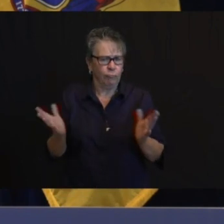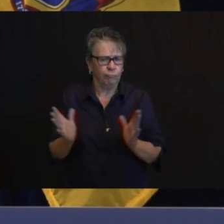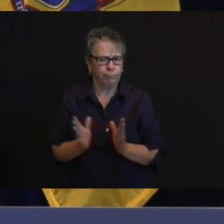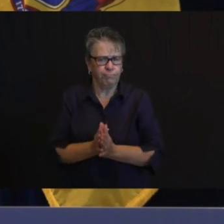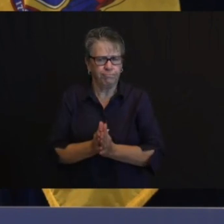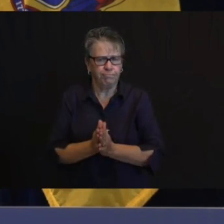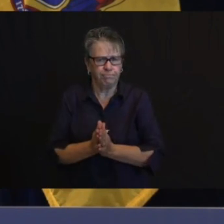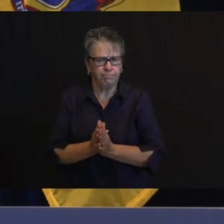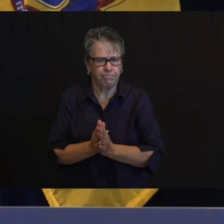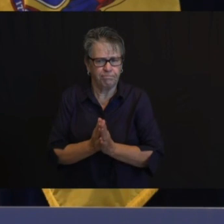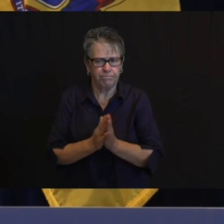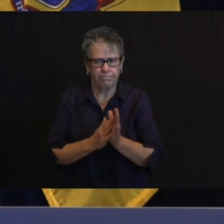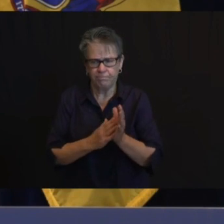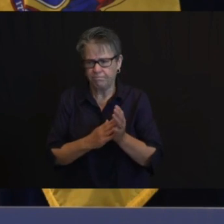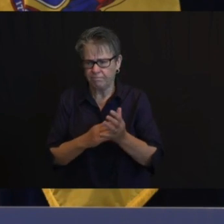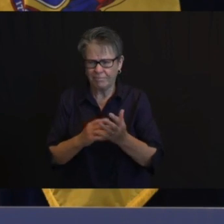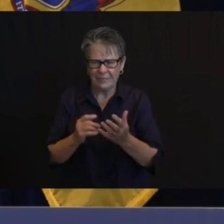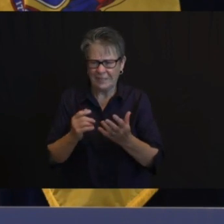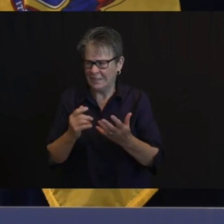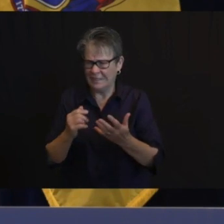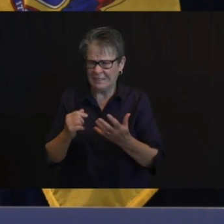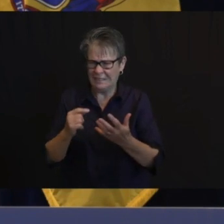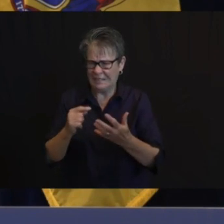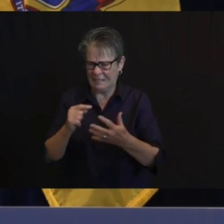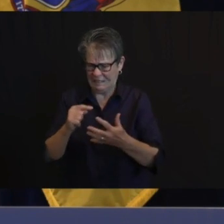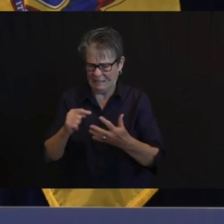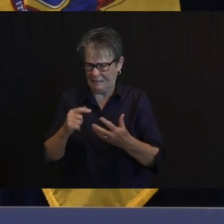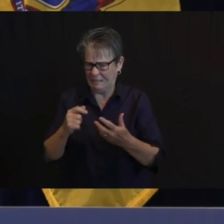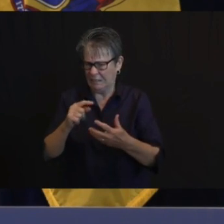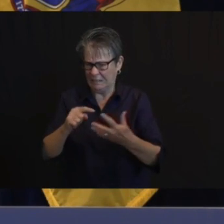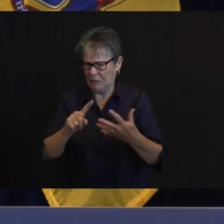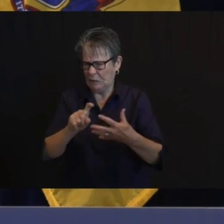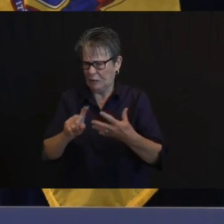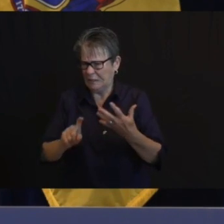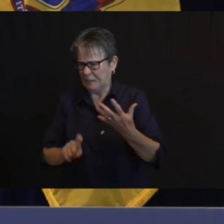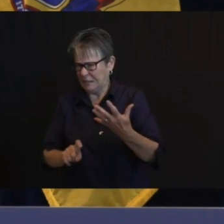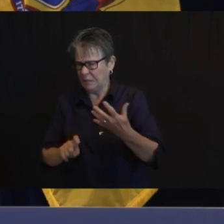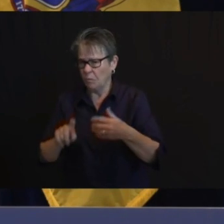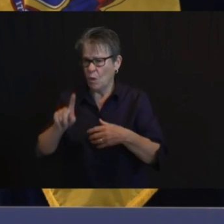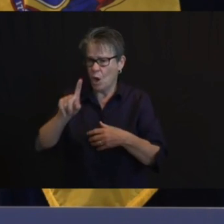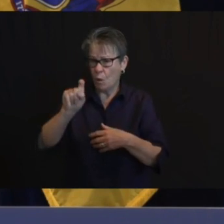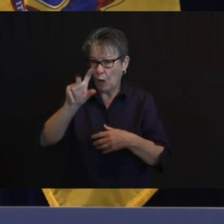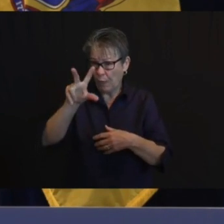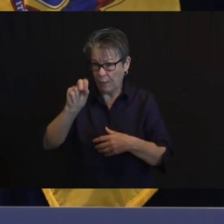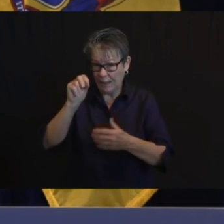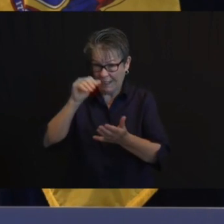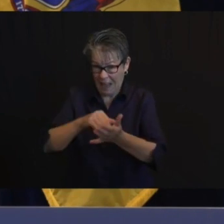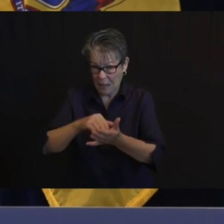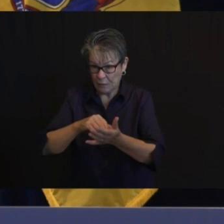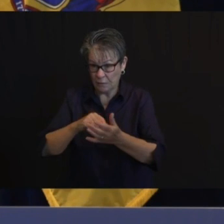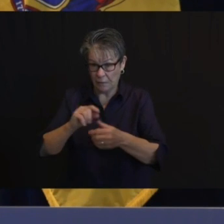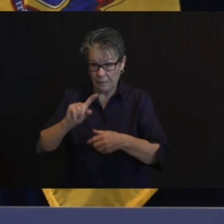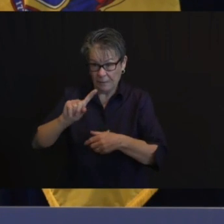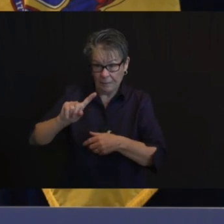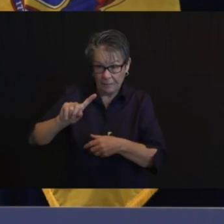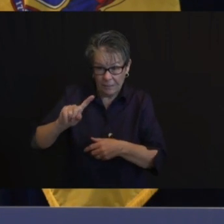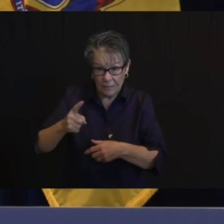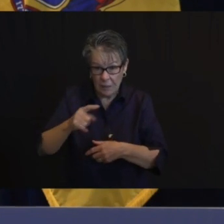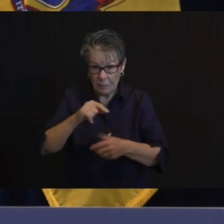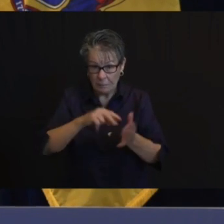I think I got these, but stay close, Dante, because I'm not sure I got. So the 130,000, the first question is that 65,000 people